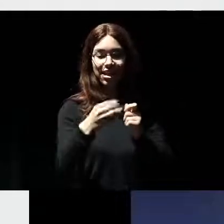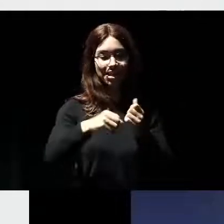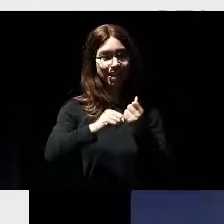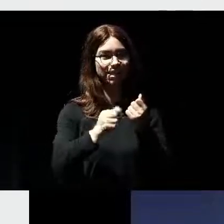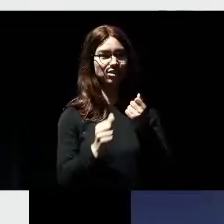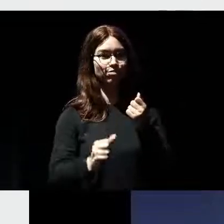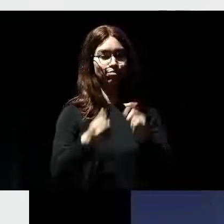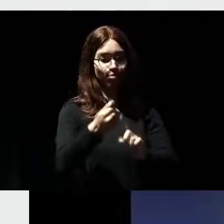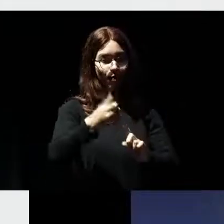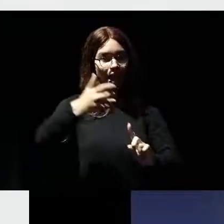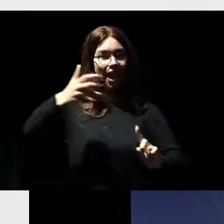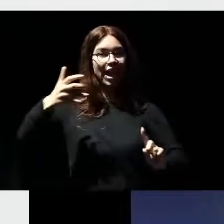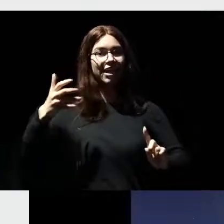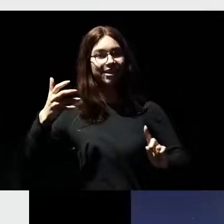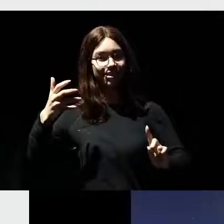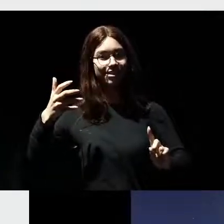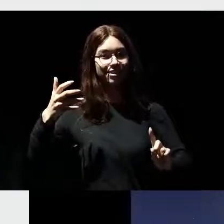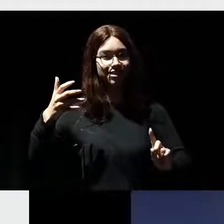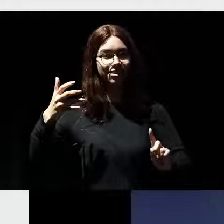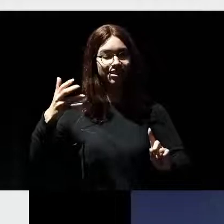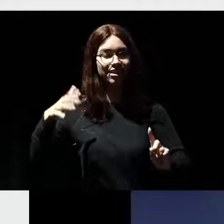expand the